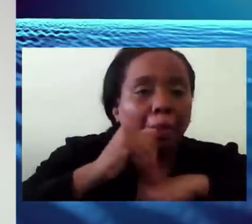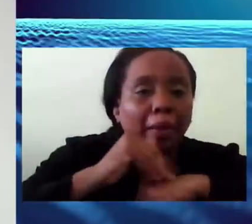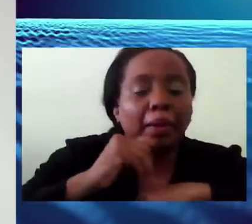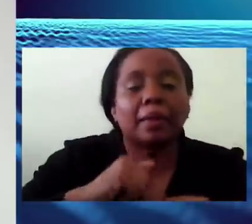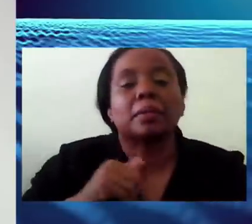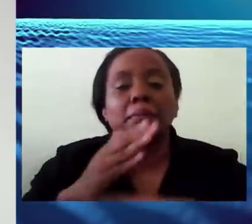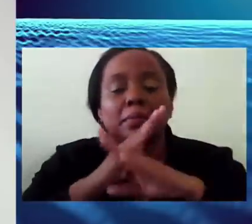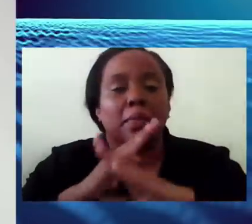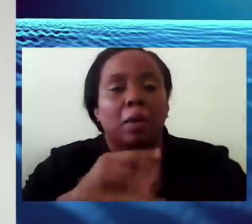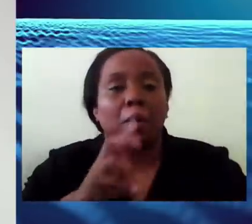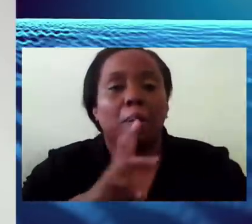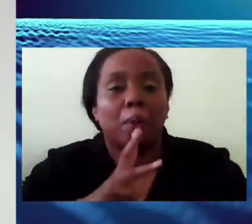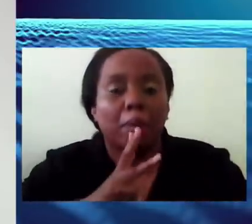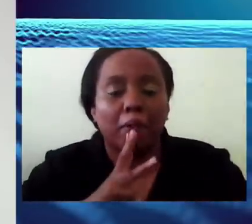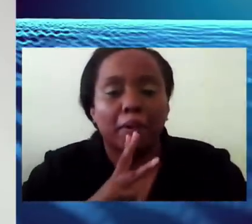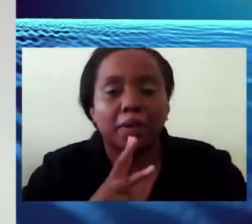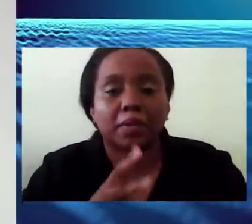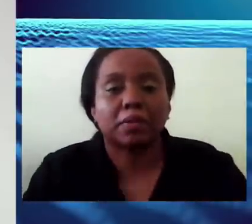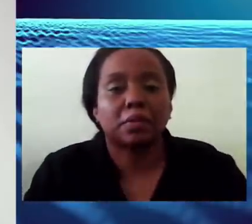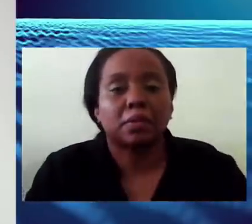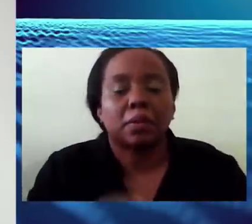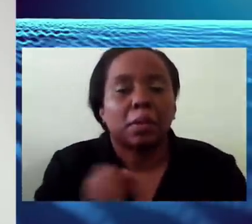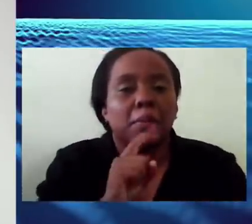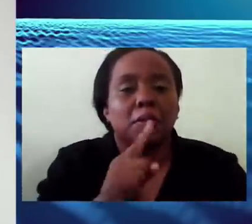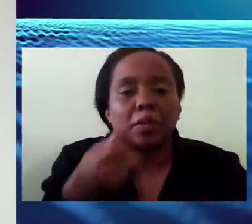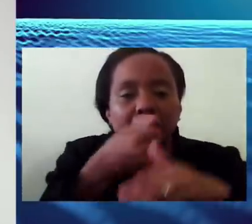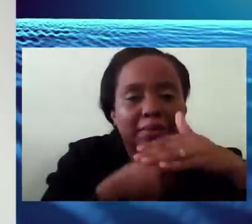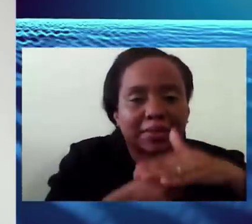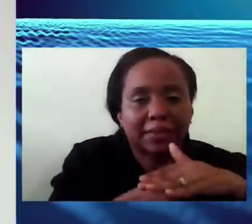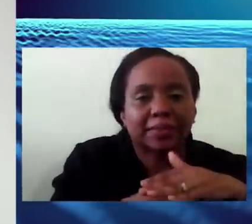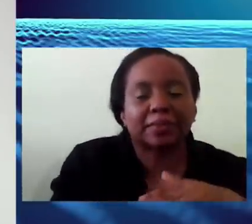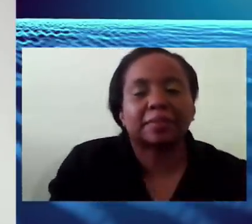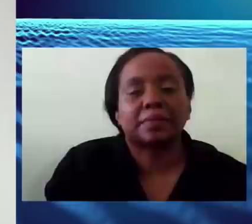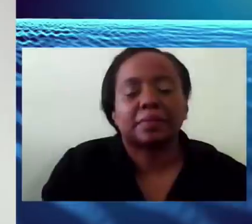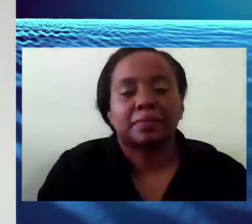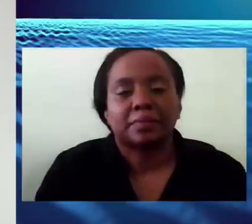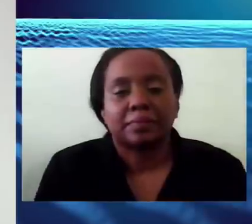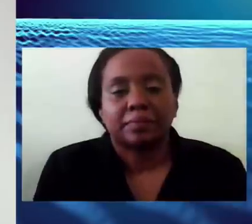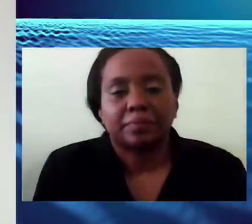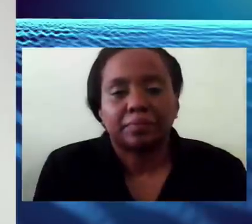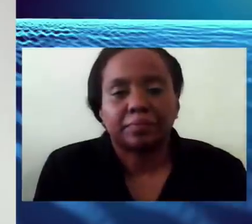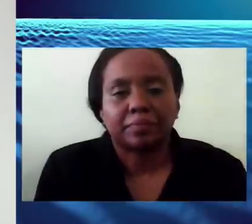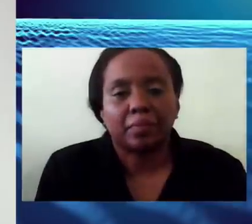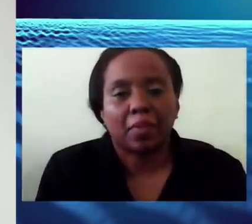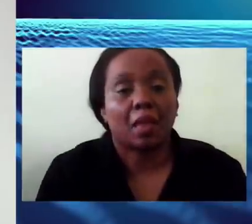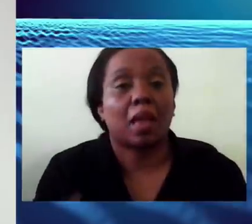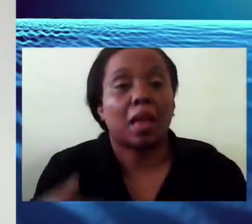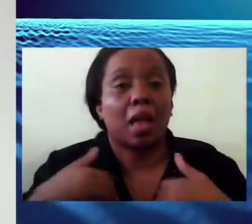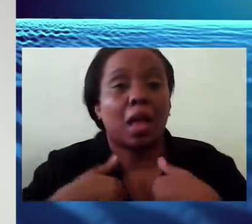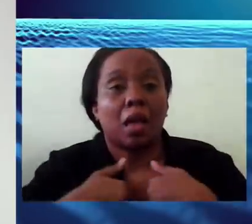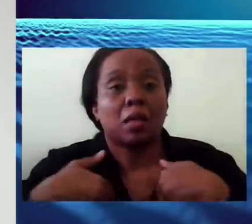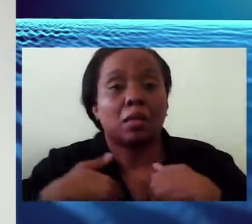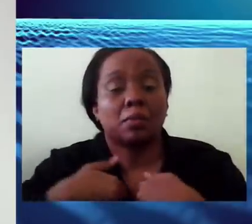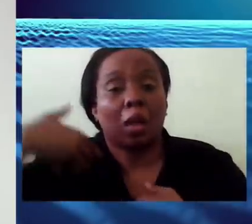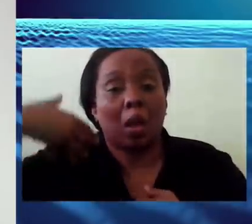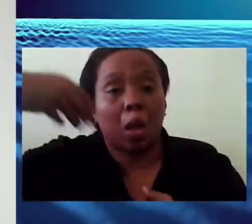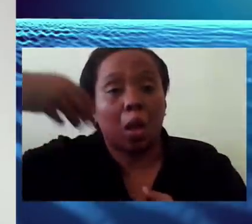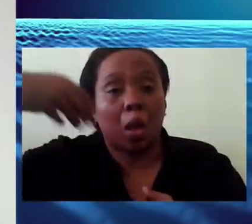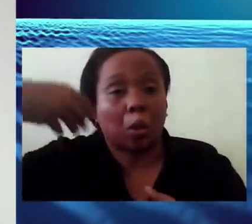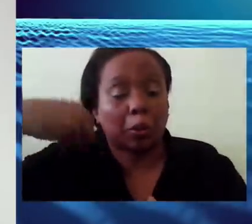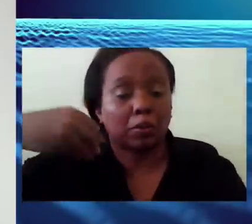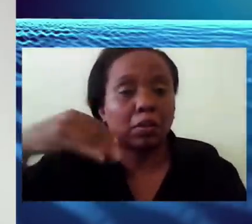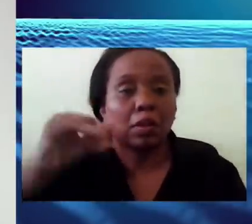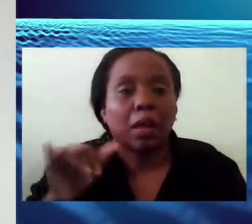water supplies, keep them out of the ash fall and the ash plumes. Grazing animals are the most susceptible